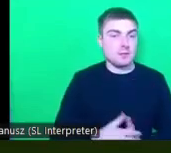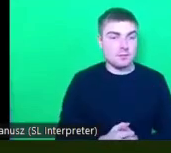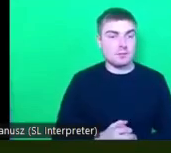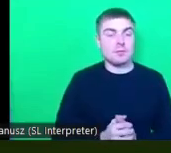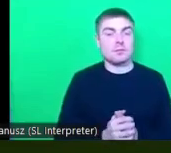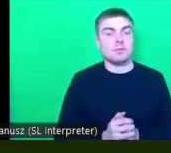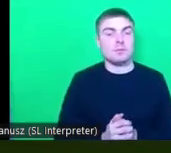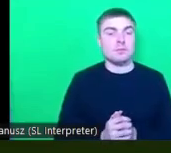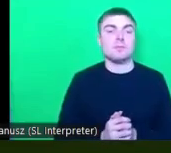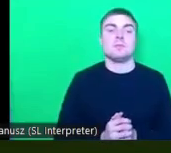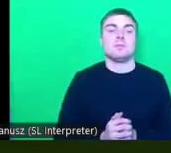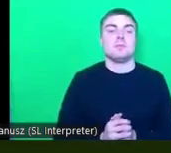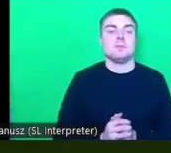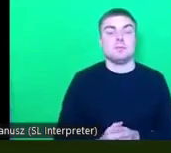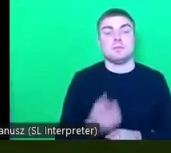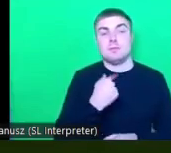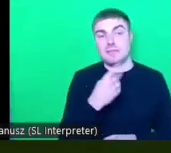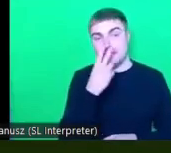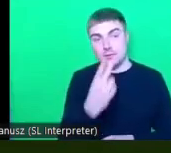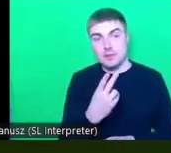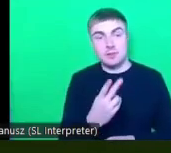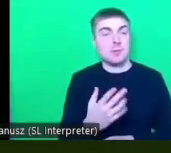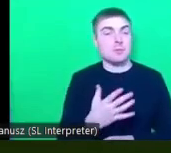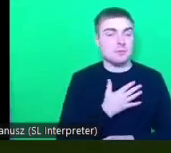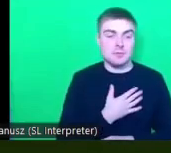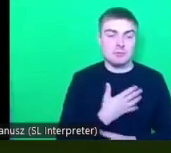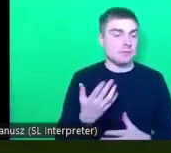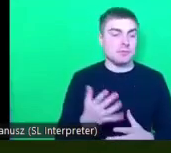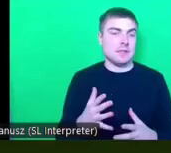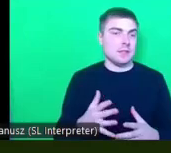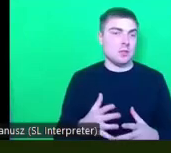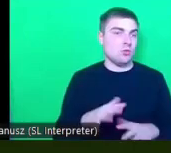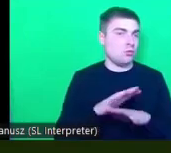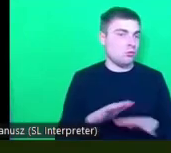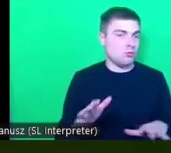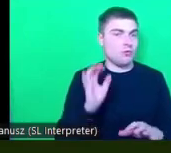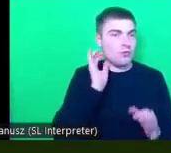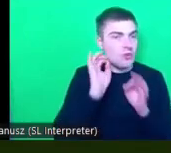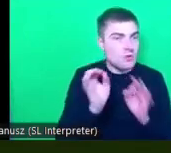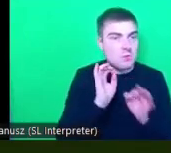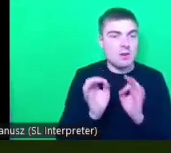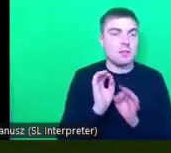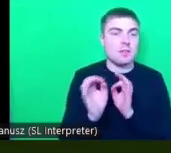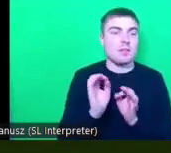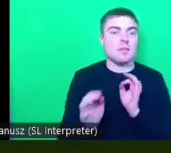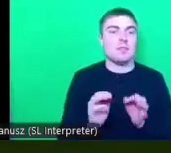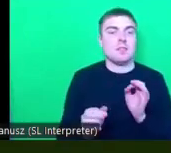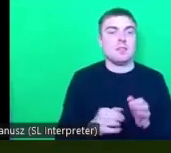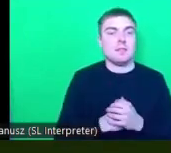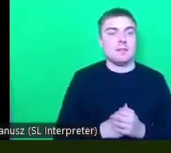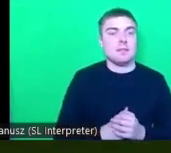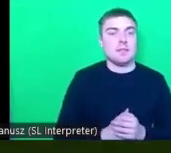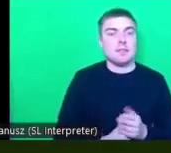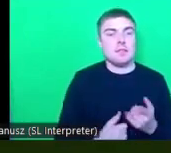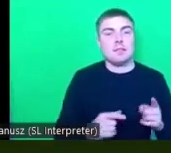and we actually have a statistically significant effect here, both when comparing inside wolf territories and outside, and also that